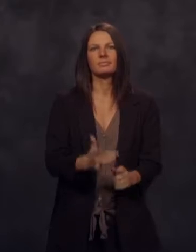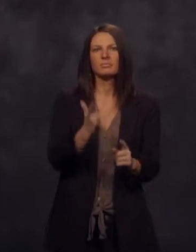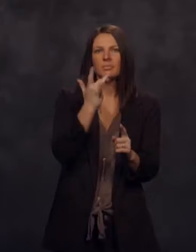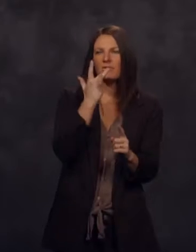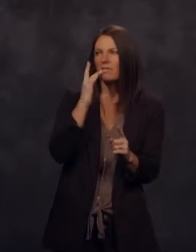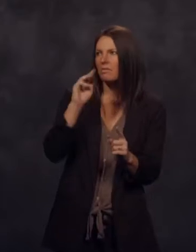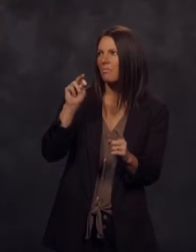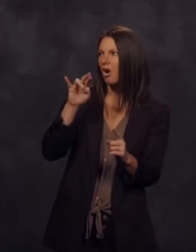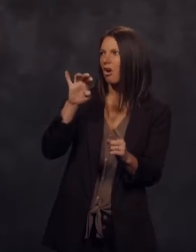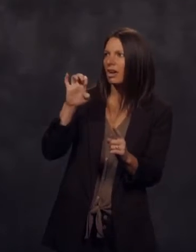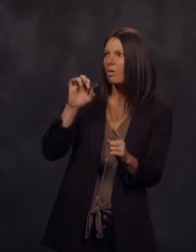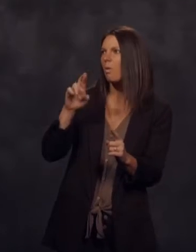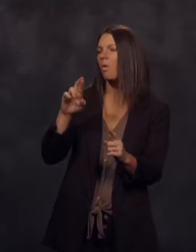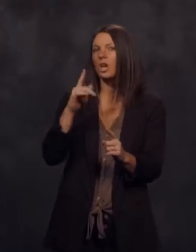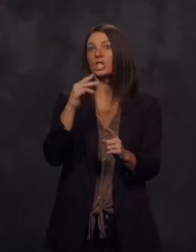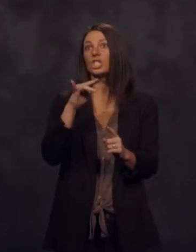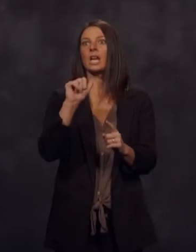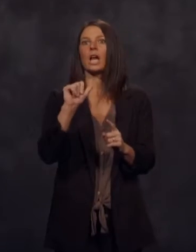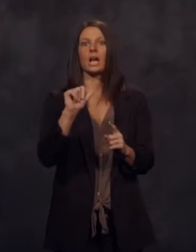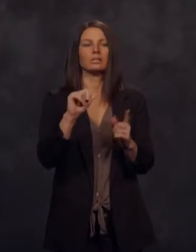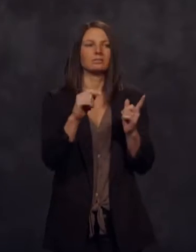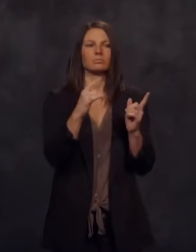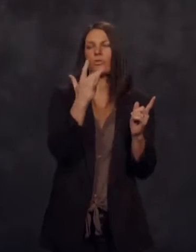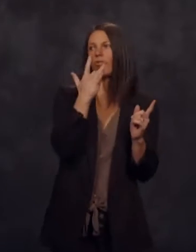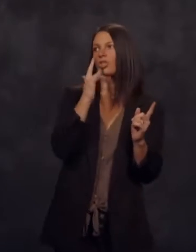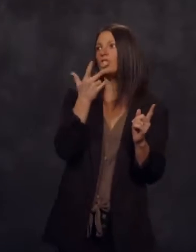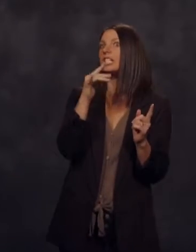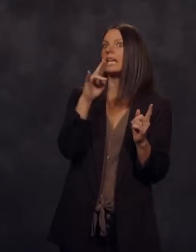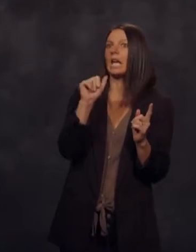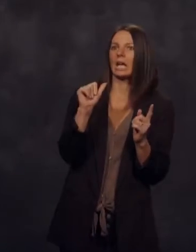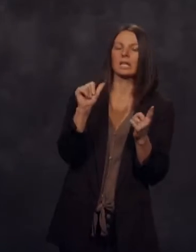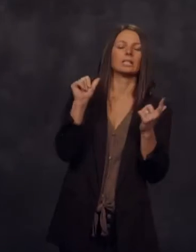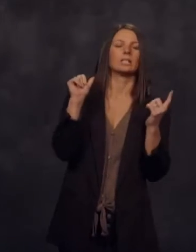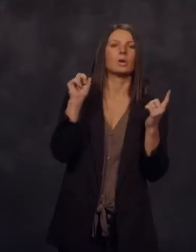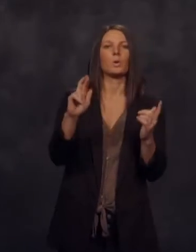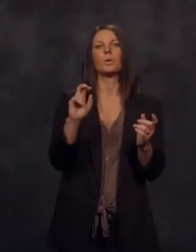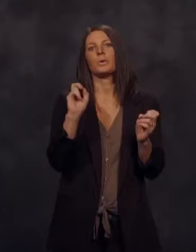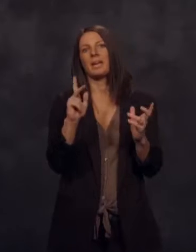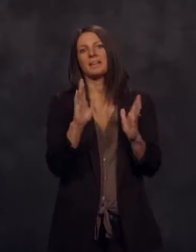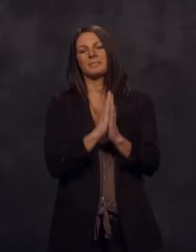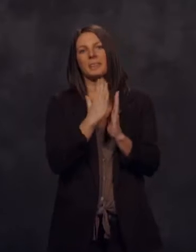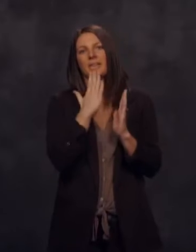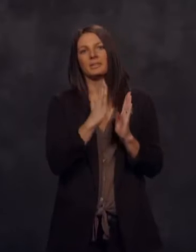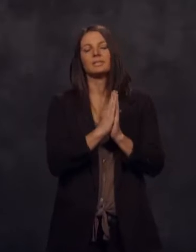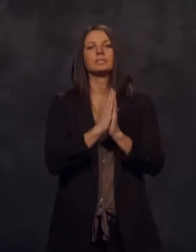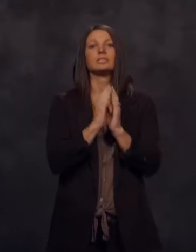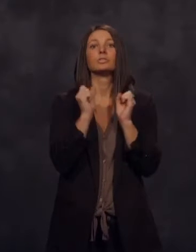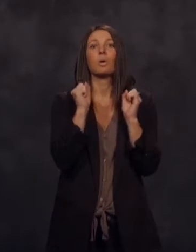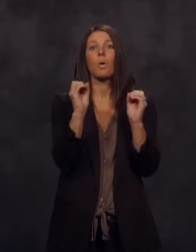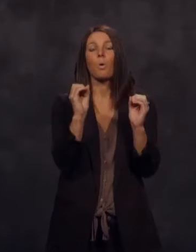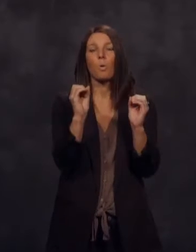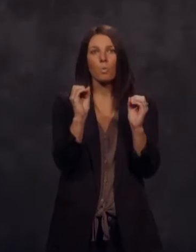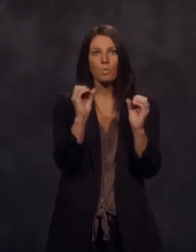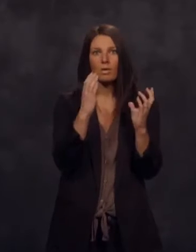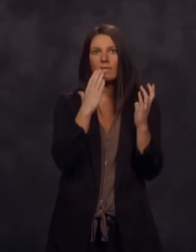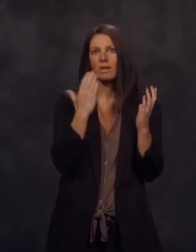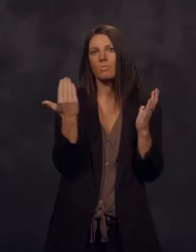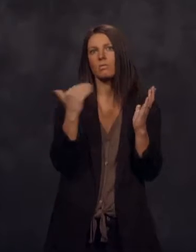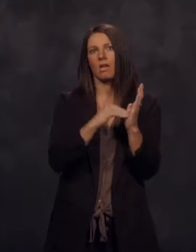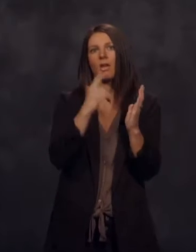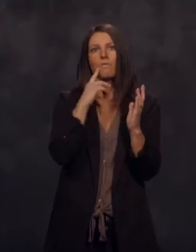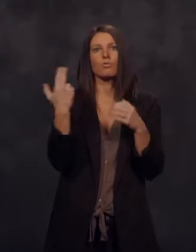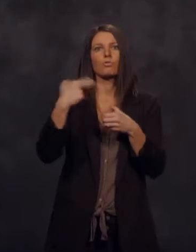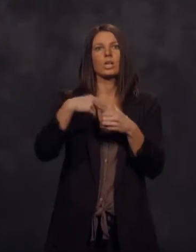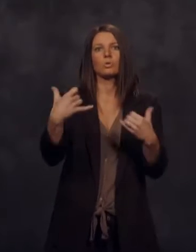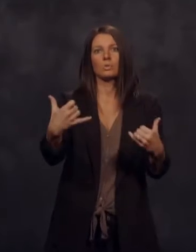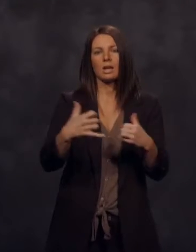Marie or Gina Marie? Gina. Gina. Neither one. Okay. All right. Thanks. So thanks again for joining